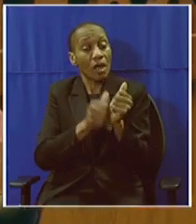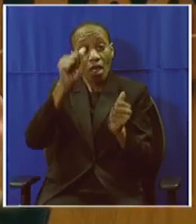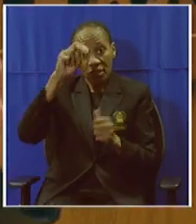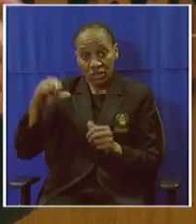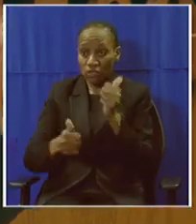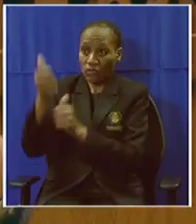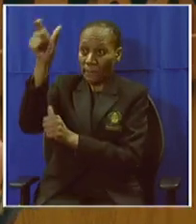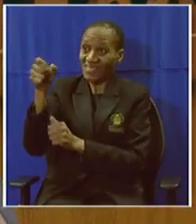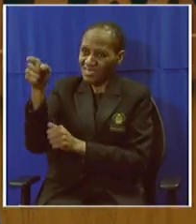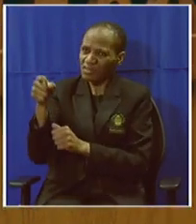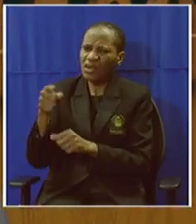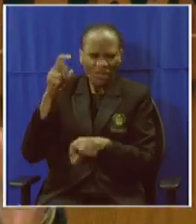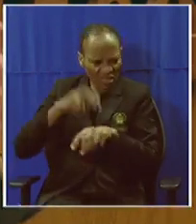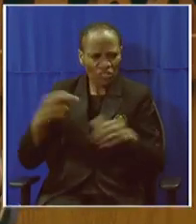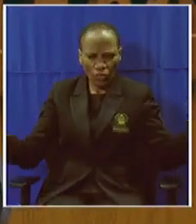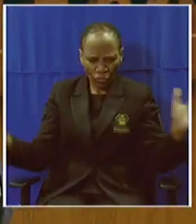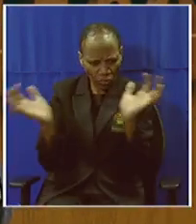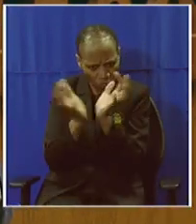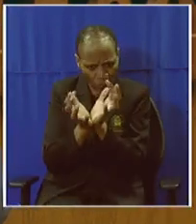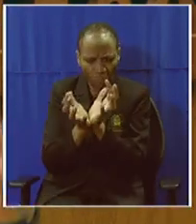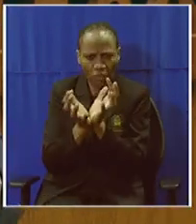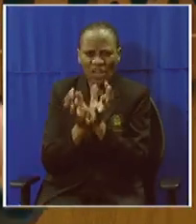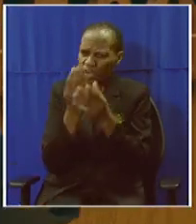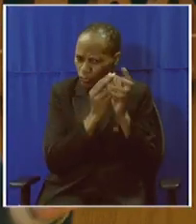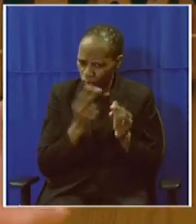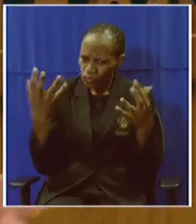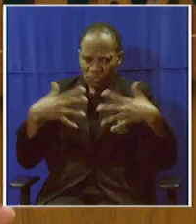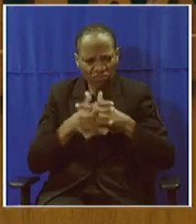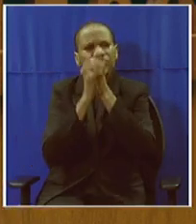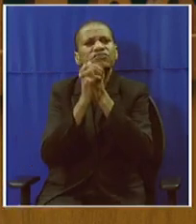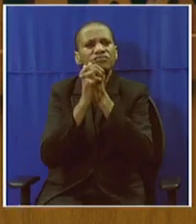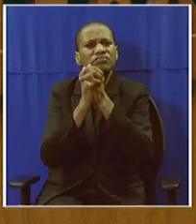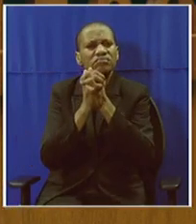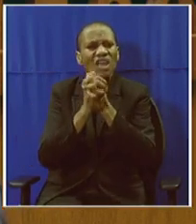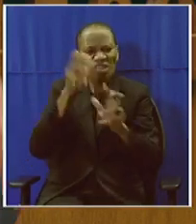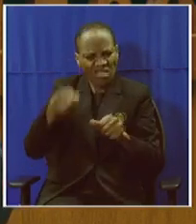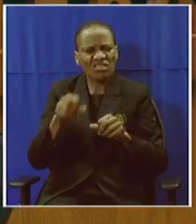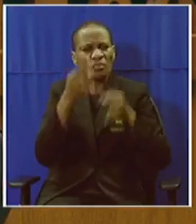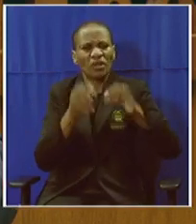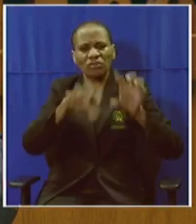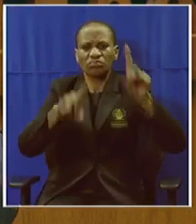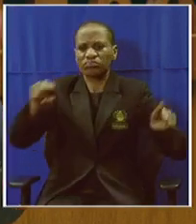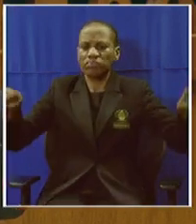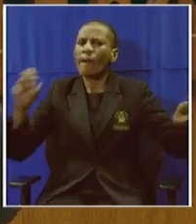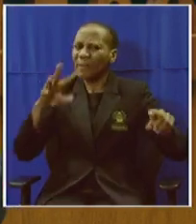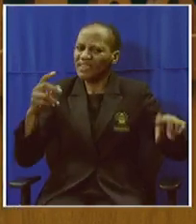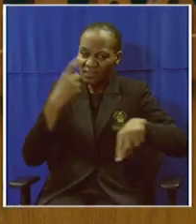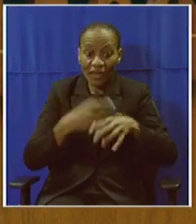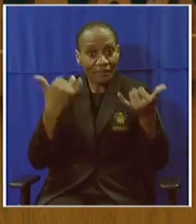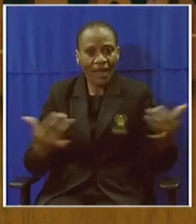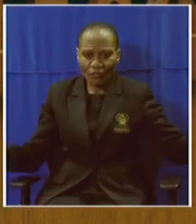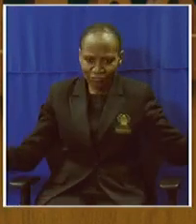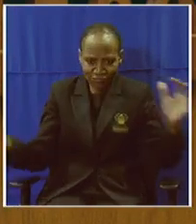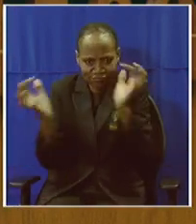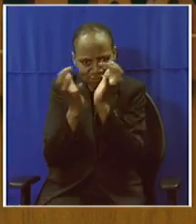is a prayer group. Let us pray for one another. Let us stand together. Yes, we differ politically often, but it is time for us to hesitate